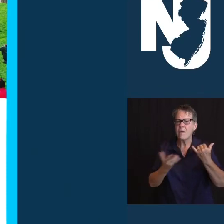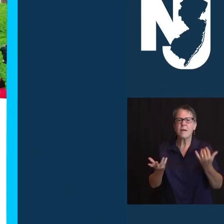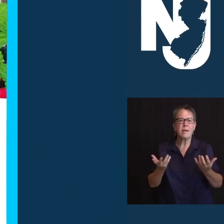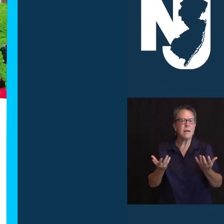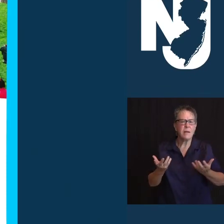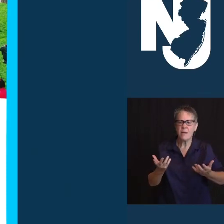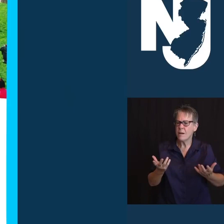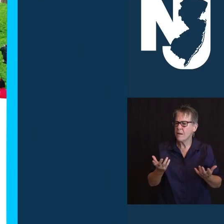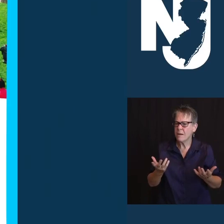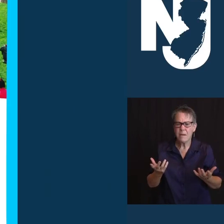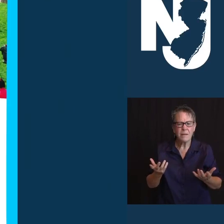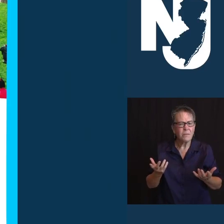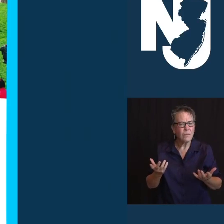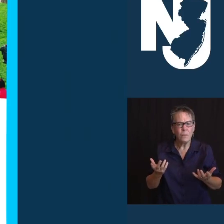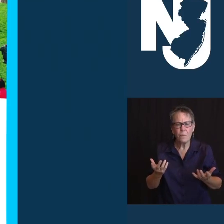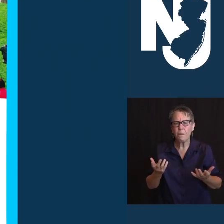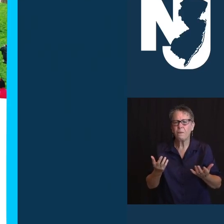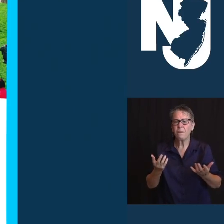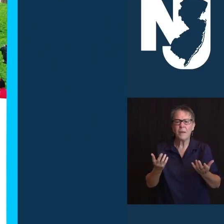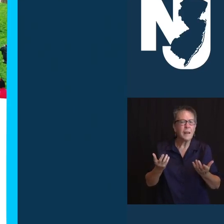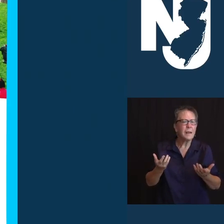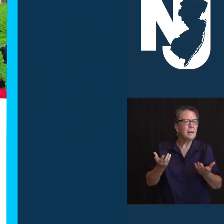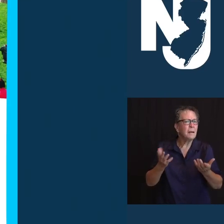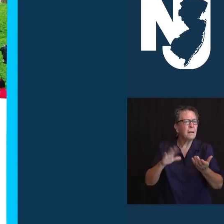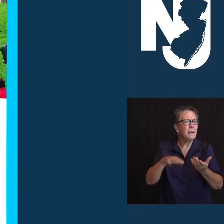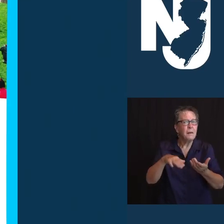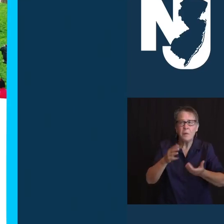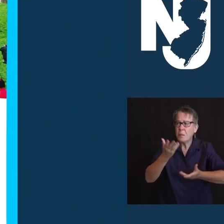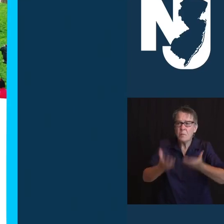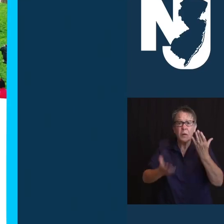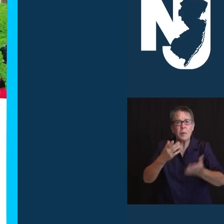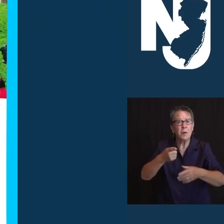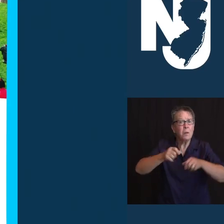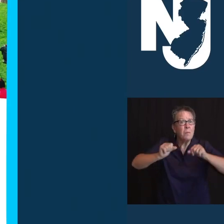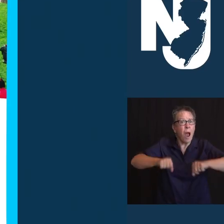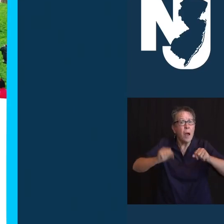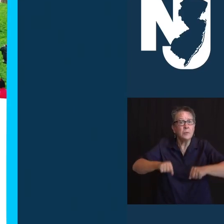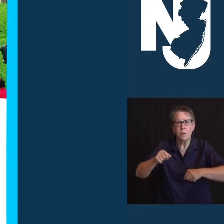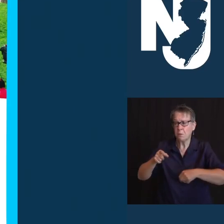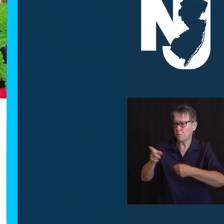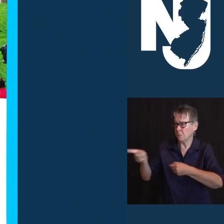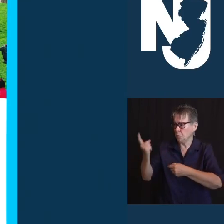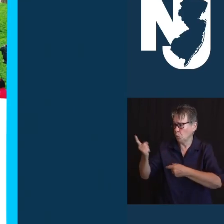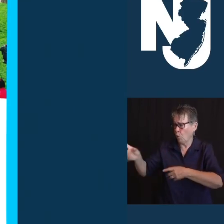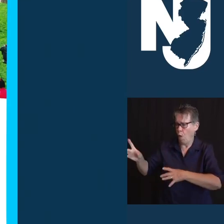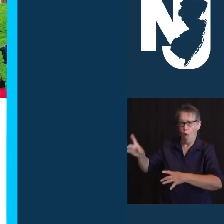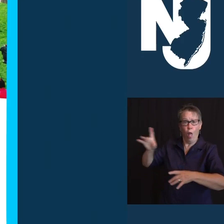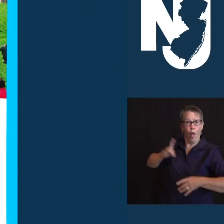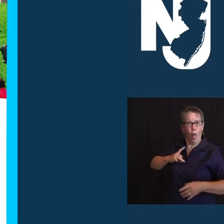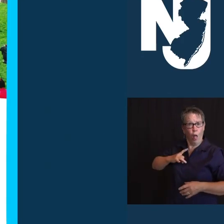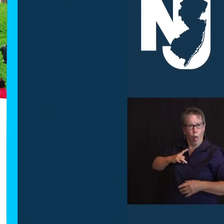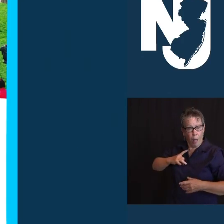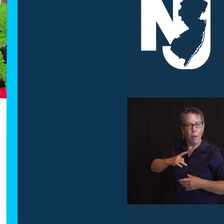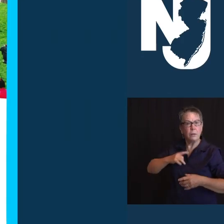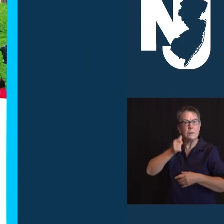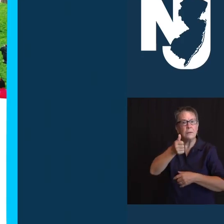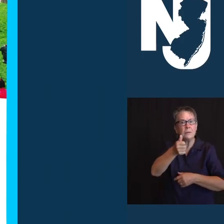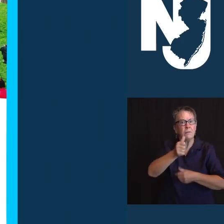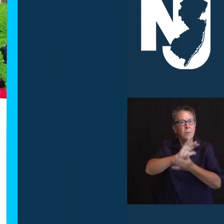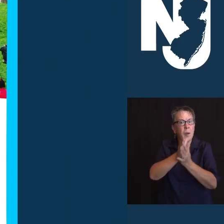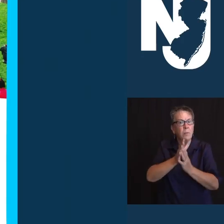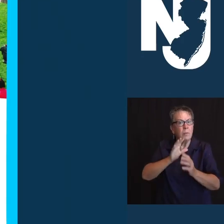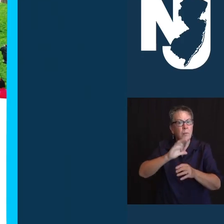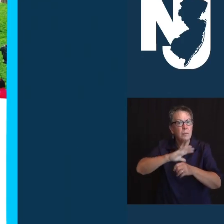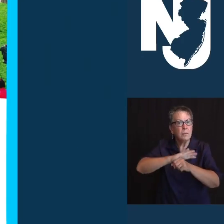life-saving information that will keep you and your loved ones and our communities safe and